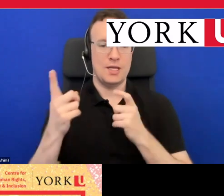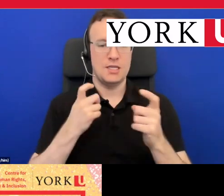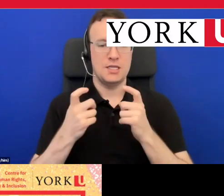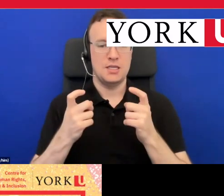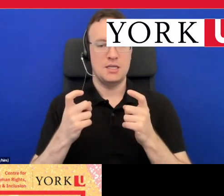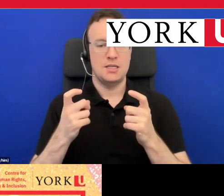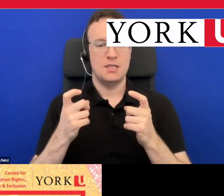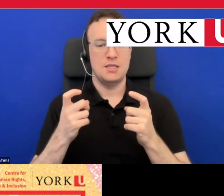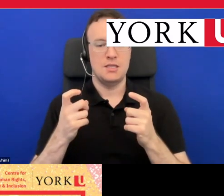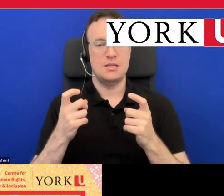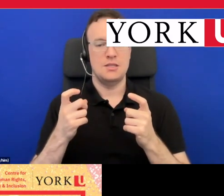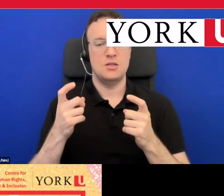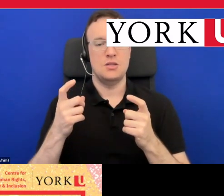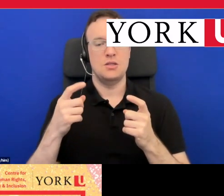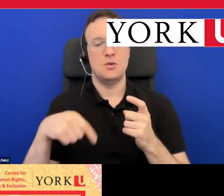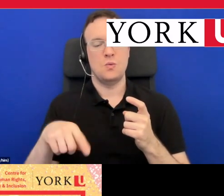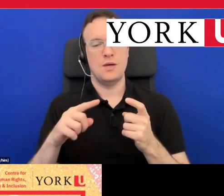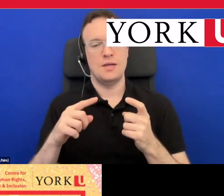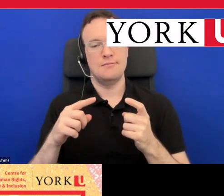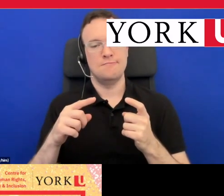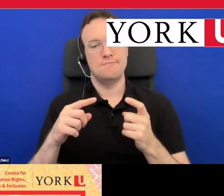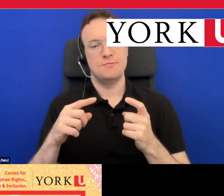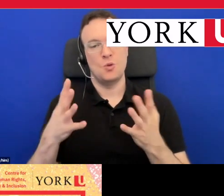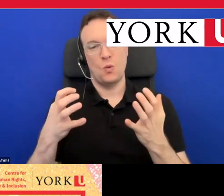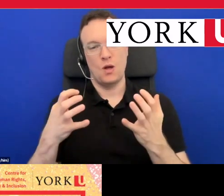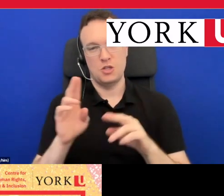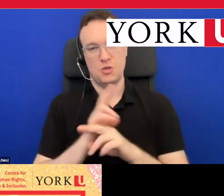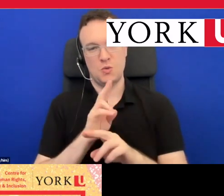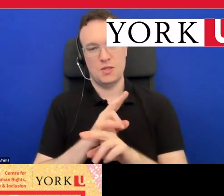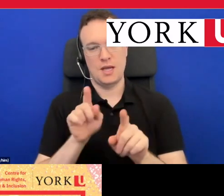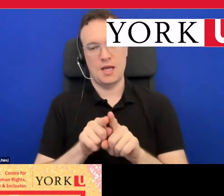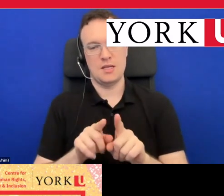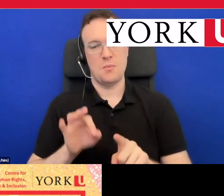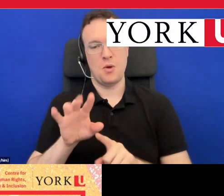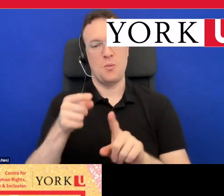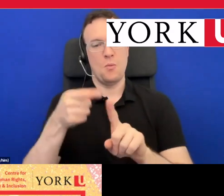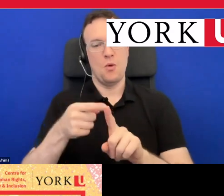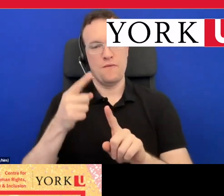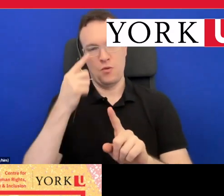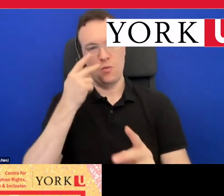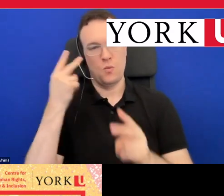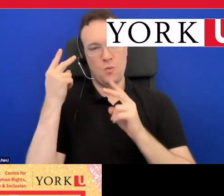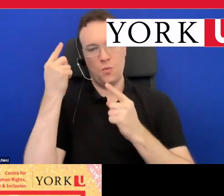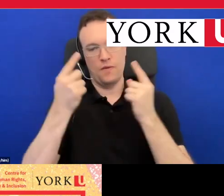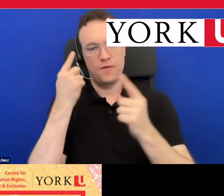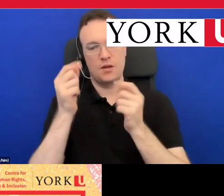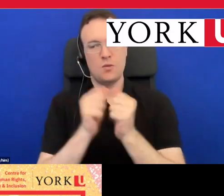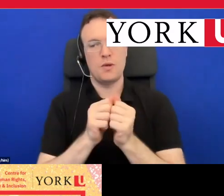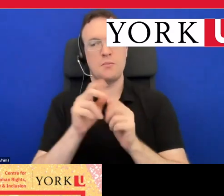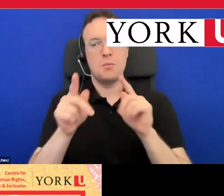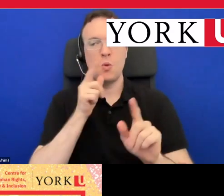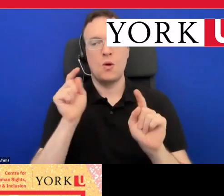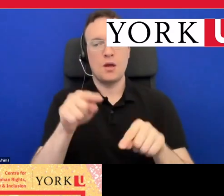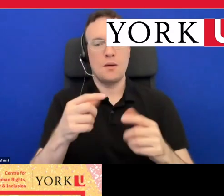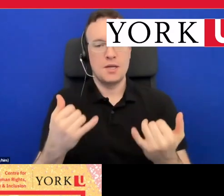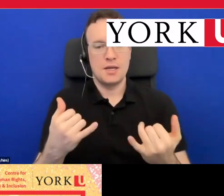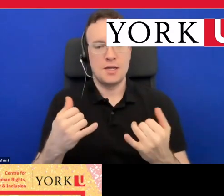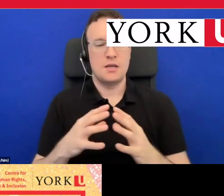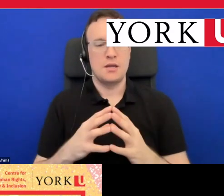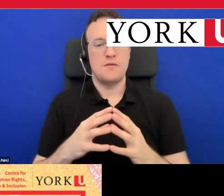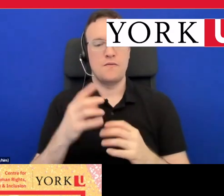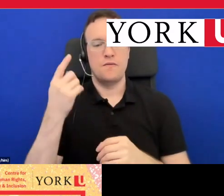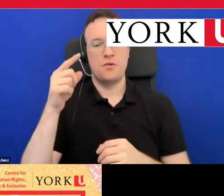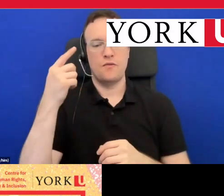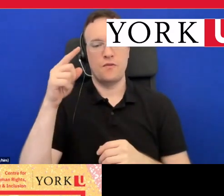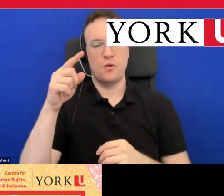questions that we wanted to use as points of reflection for for those who came today